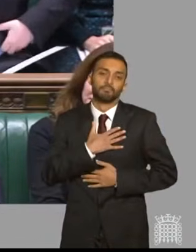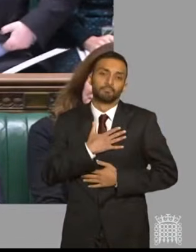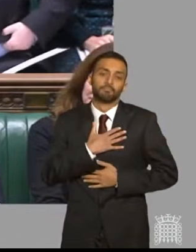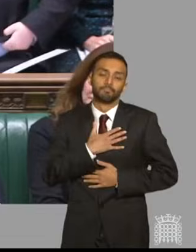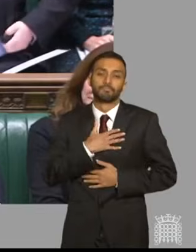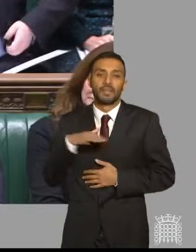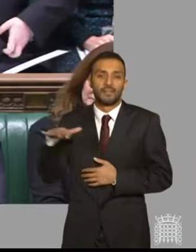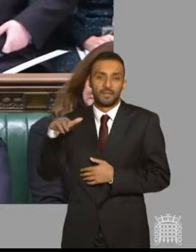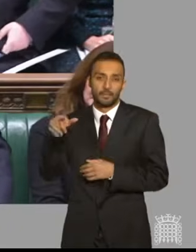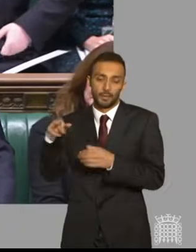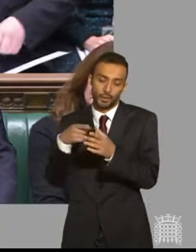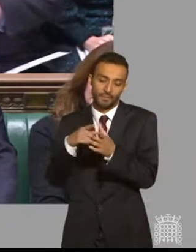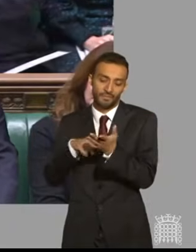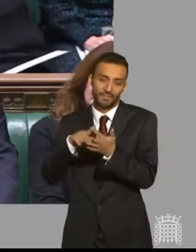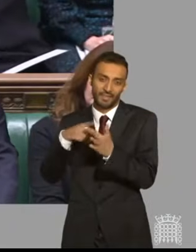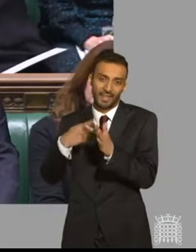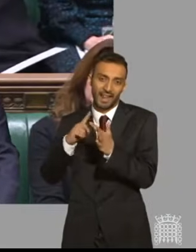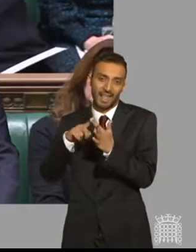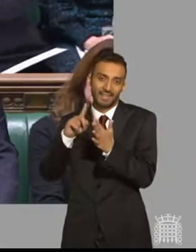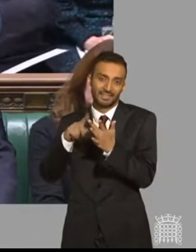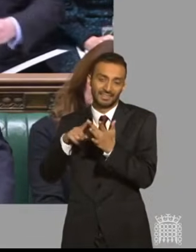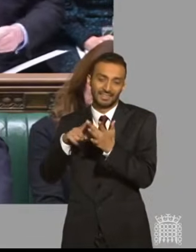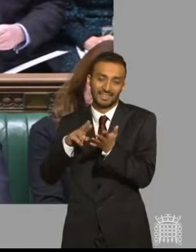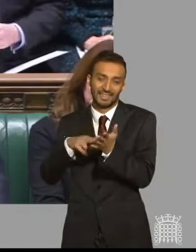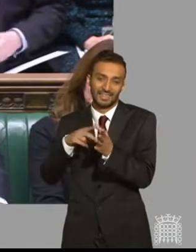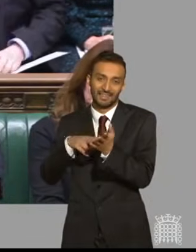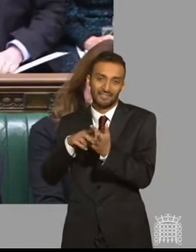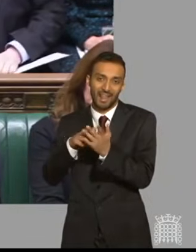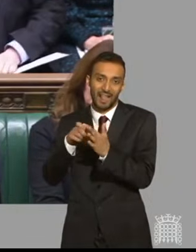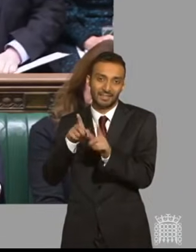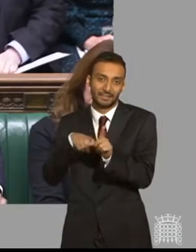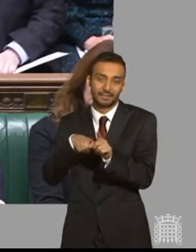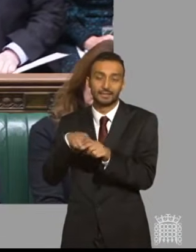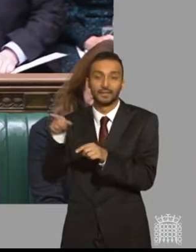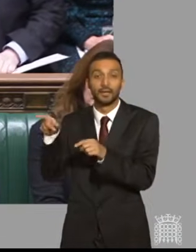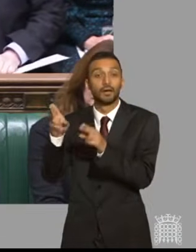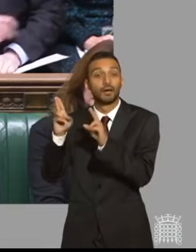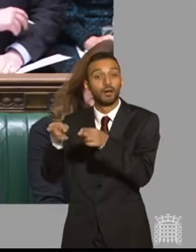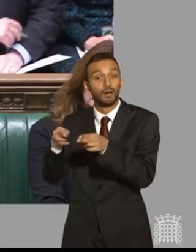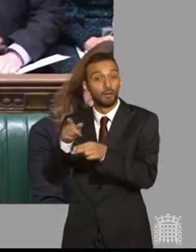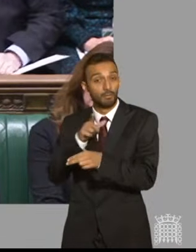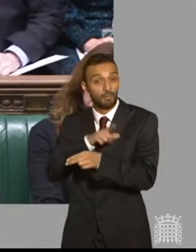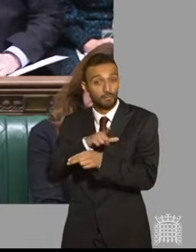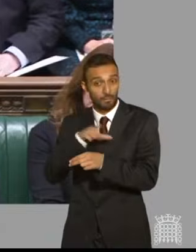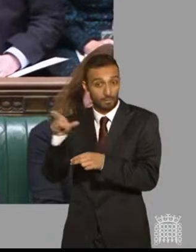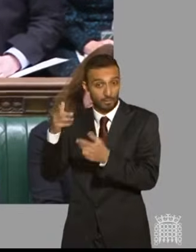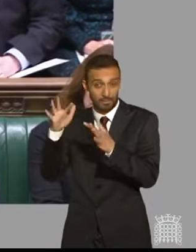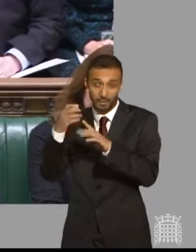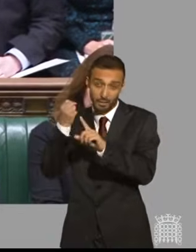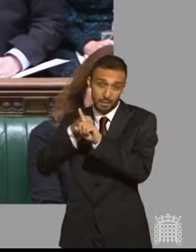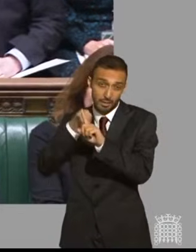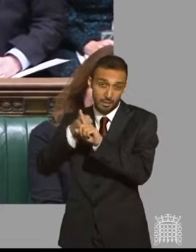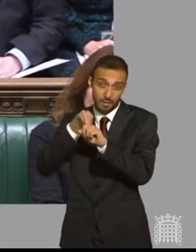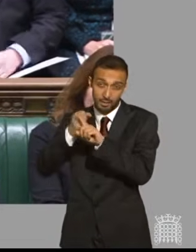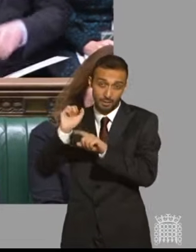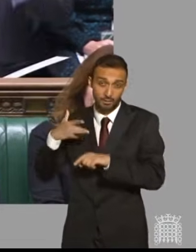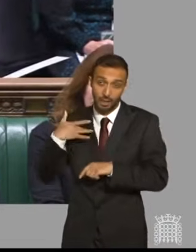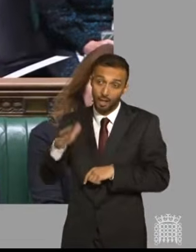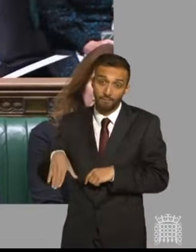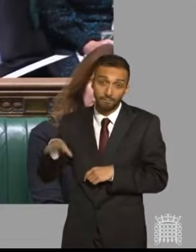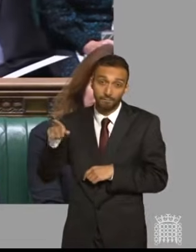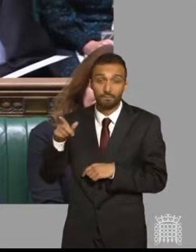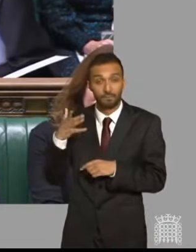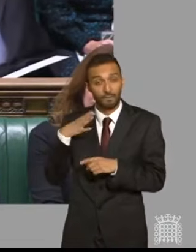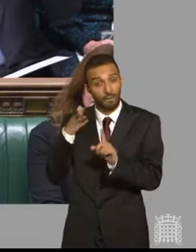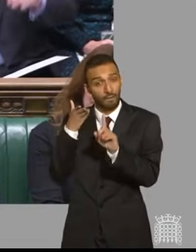to which he dedicated his whole life, freedom, and to return home knowing that Putin had already tried to have him killed was one of the most courageous acts